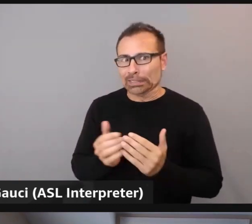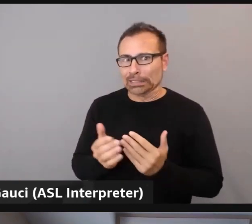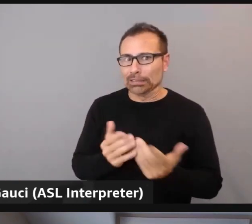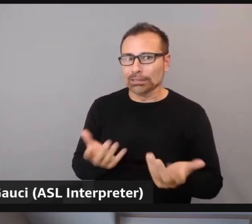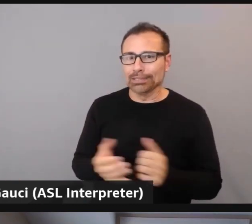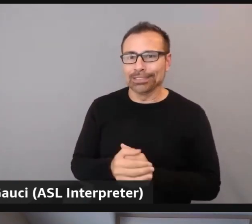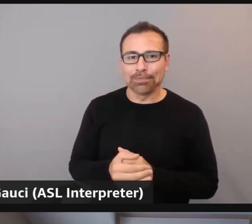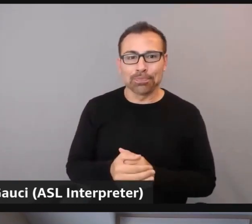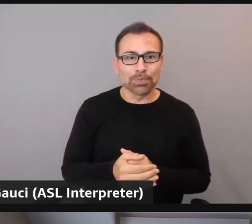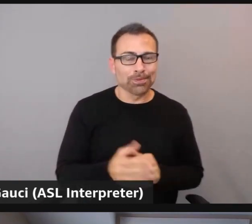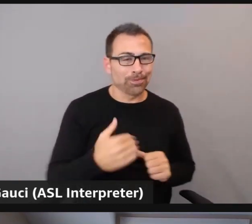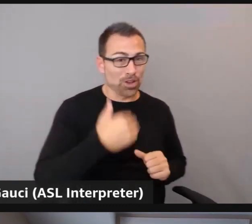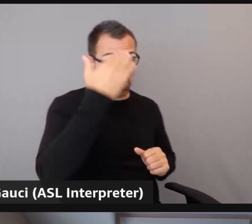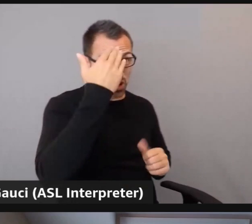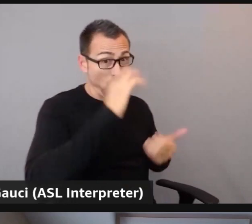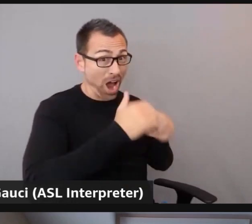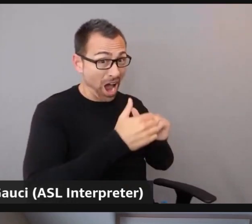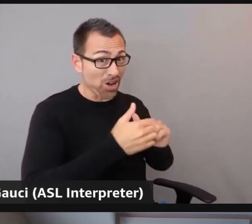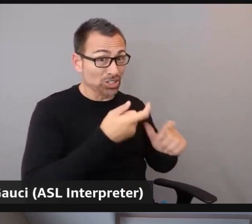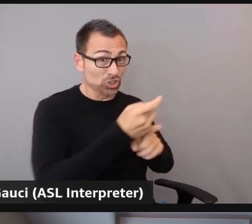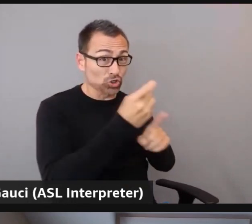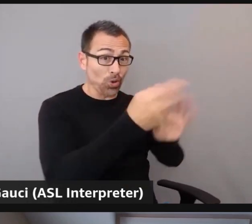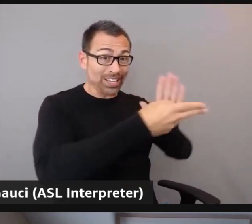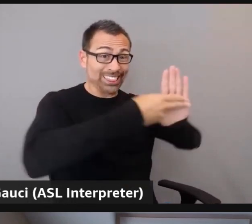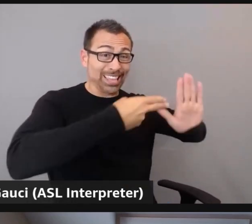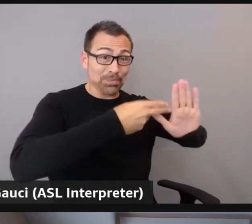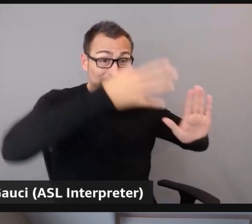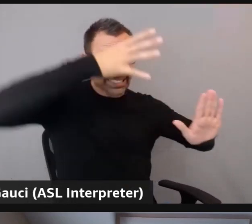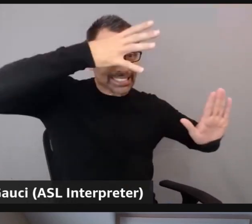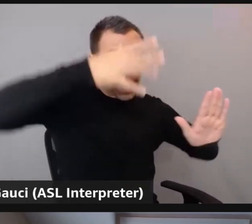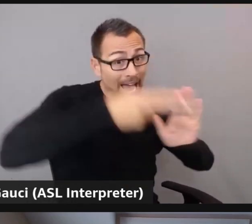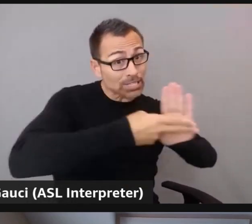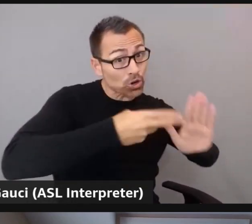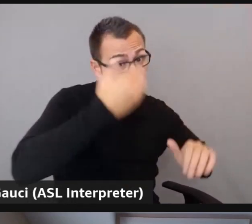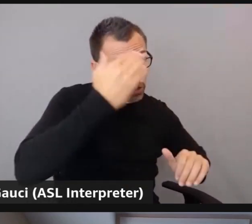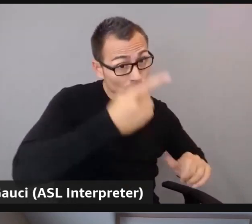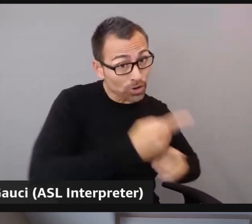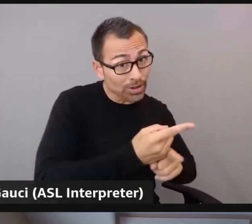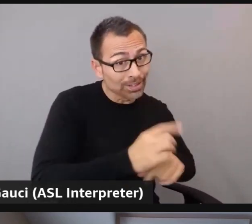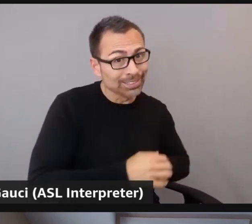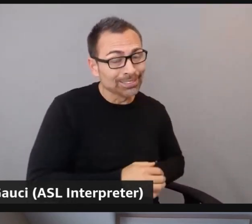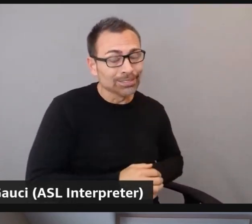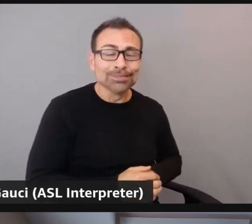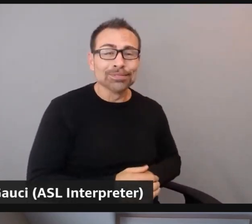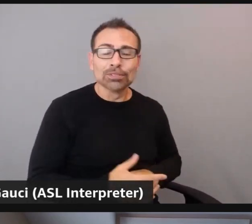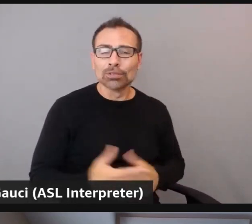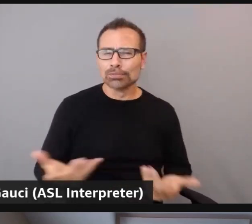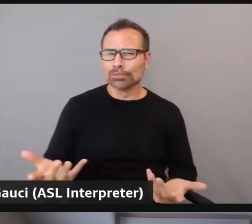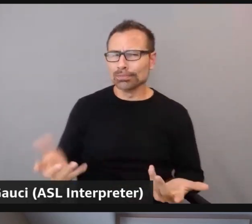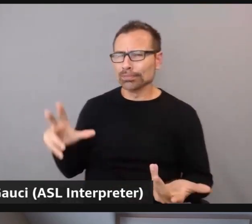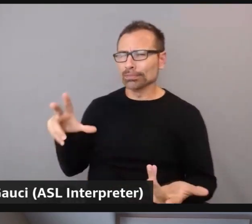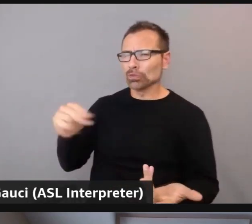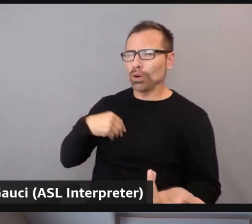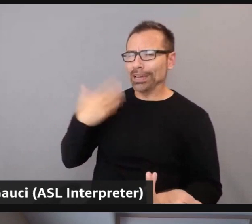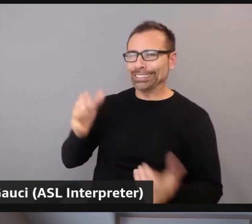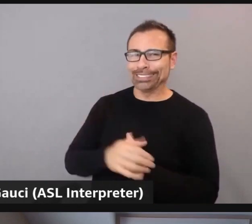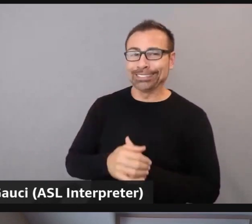joke is a dad joke, right? Oh boy, here we go. No, I don't. The punchline's apparent. I'm